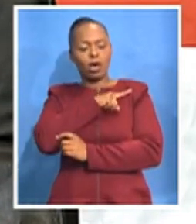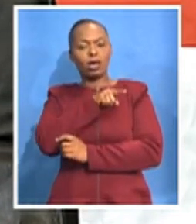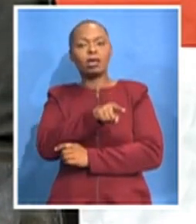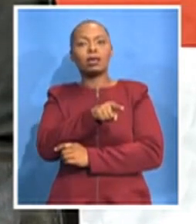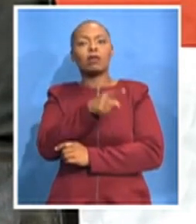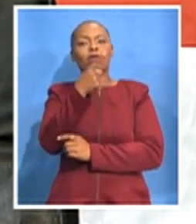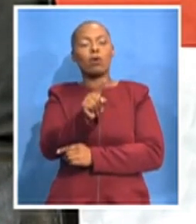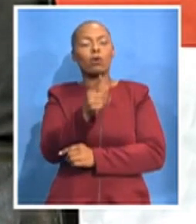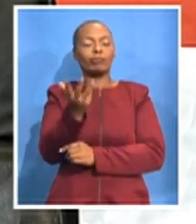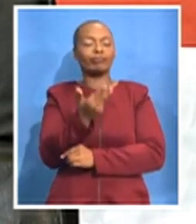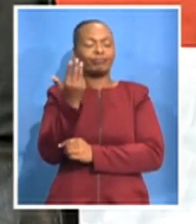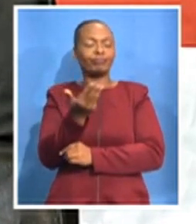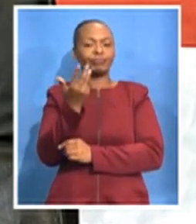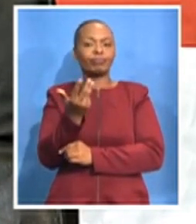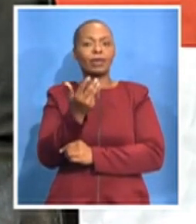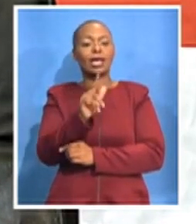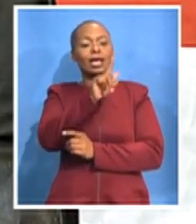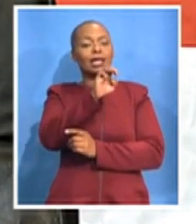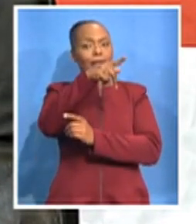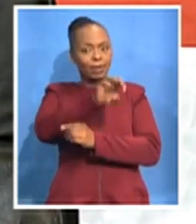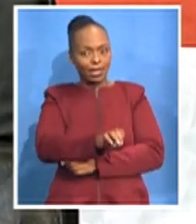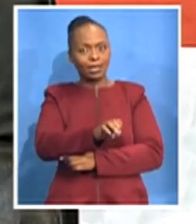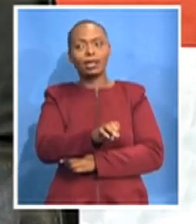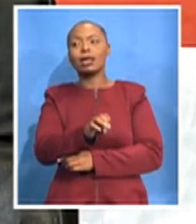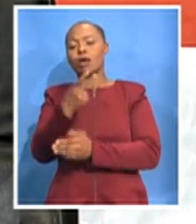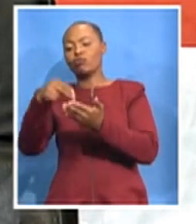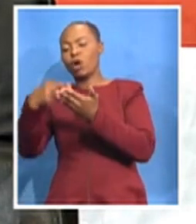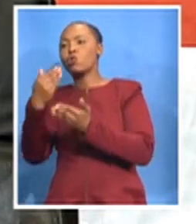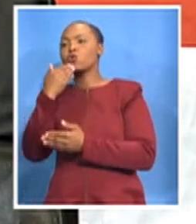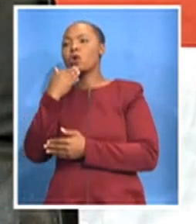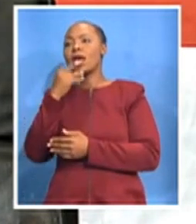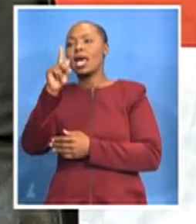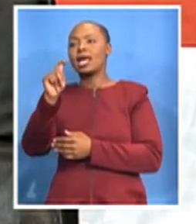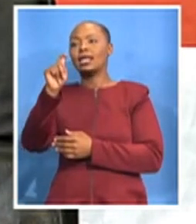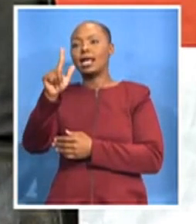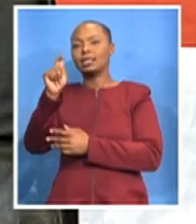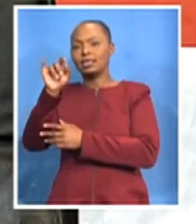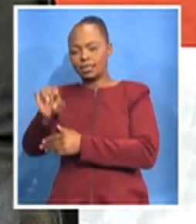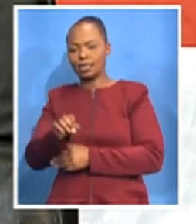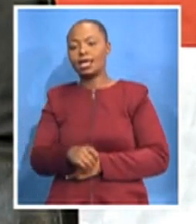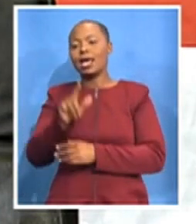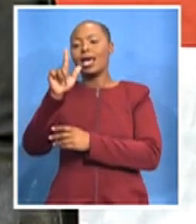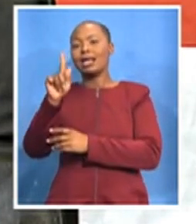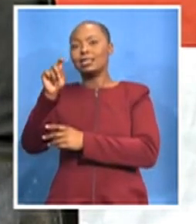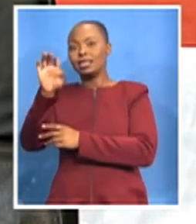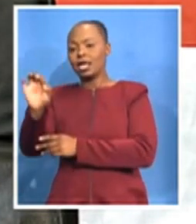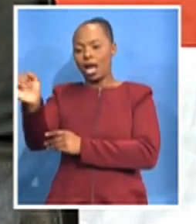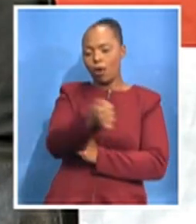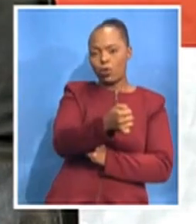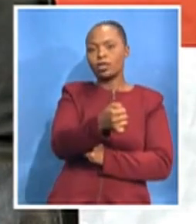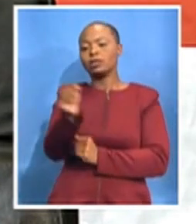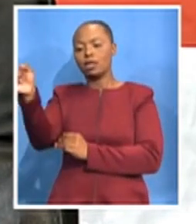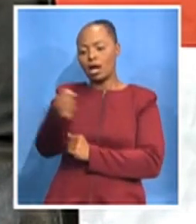Lepelle by LTE. It was noted that LTE was appointed as on an engineering, procurement